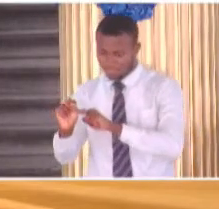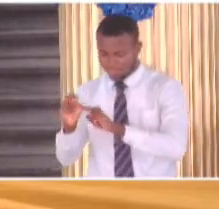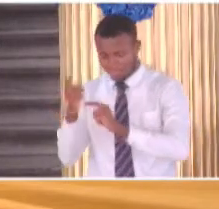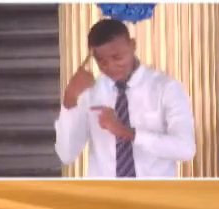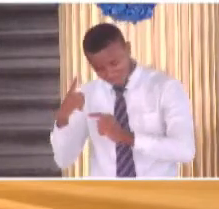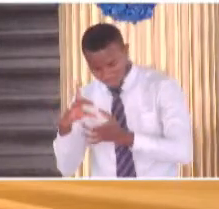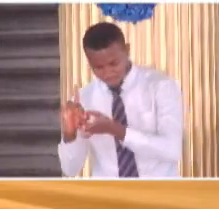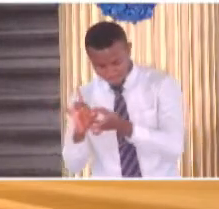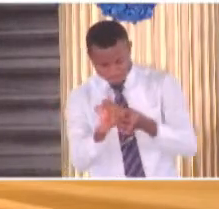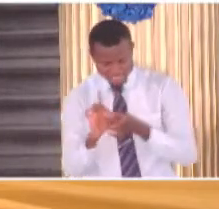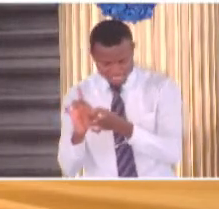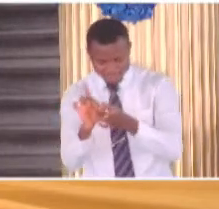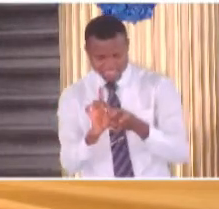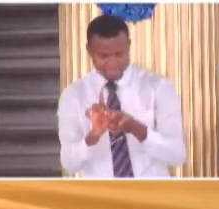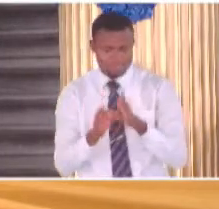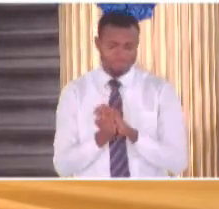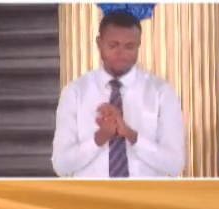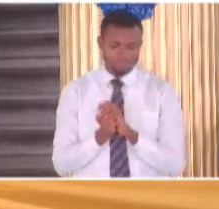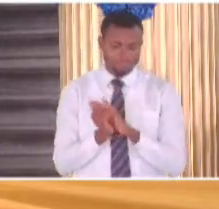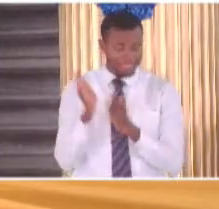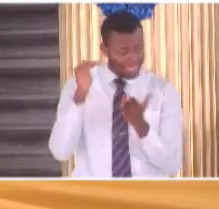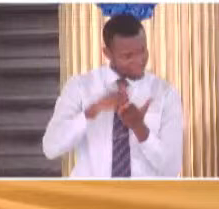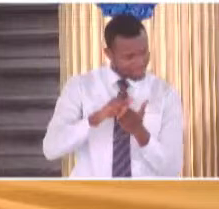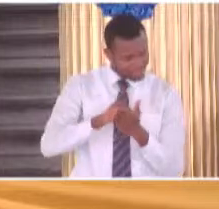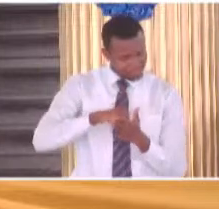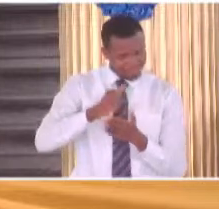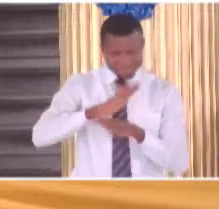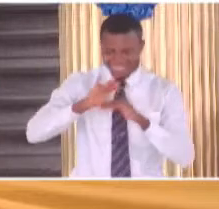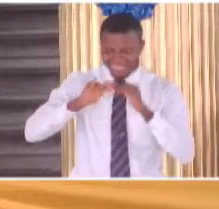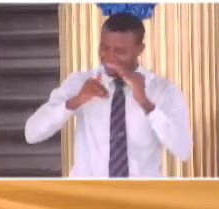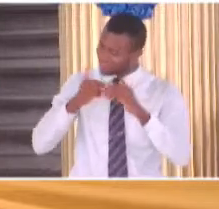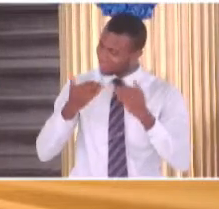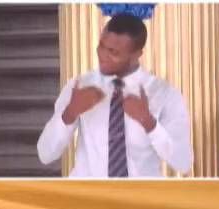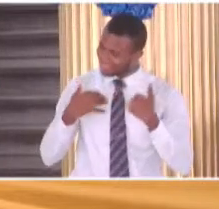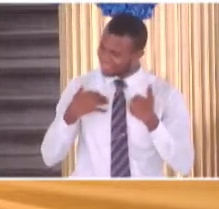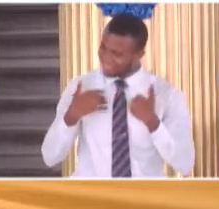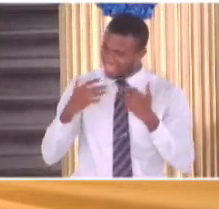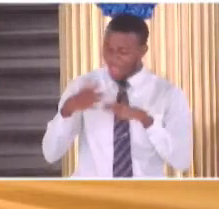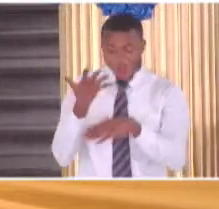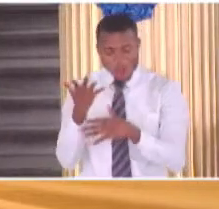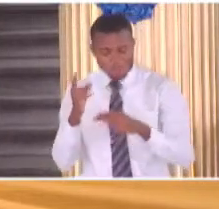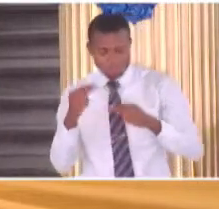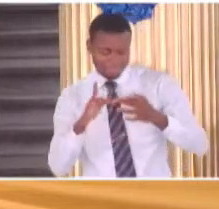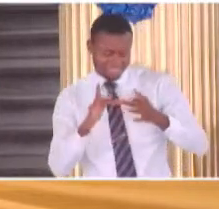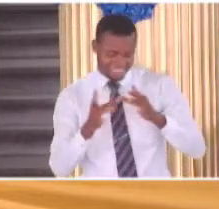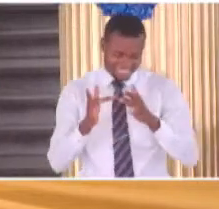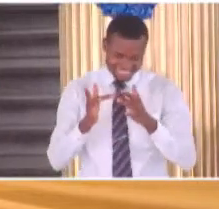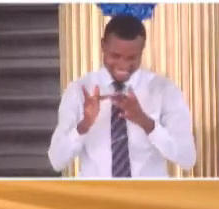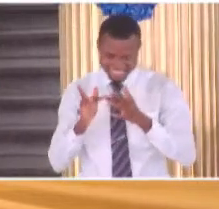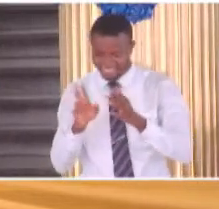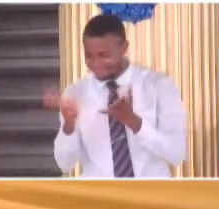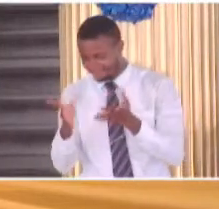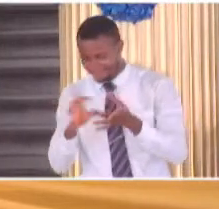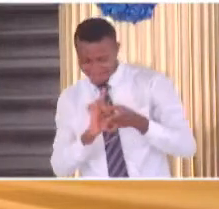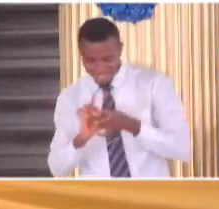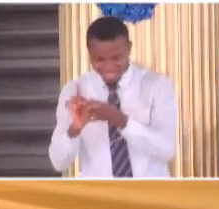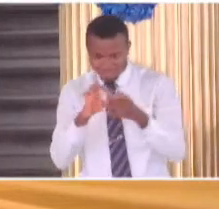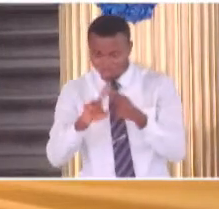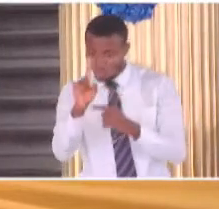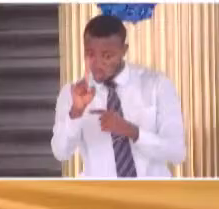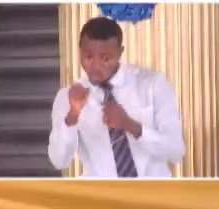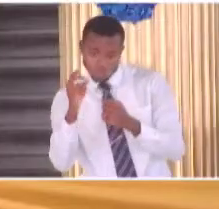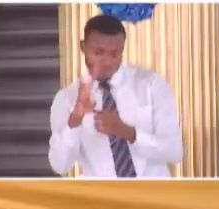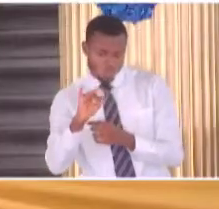connectivity. We are proud to have restored internet connectivity to the WA Learning Center with